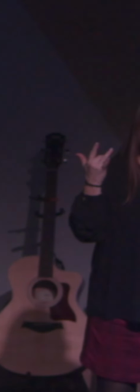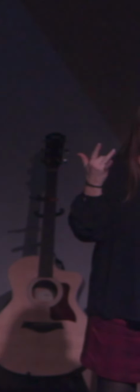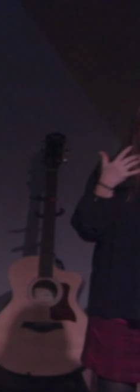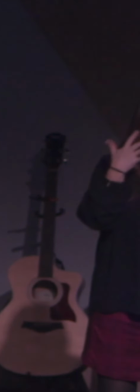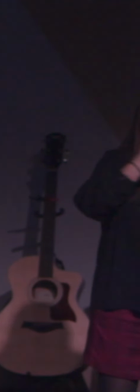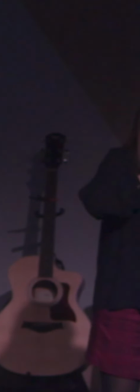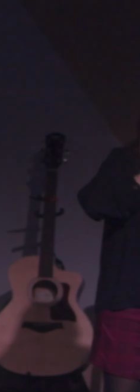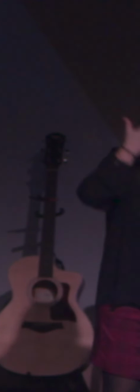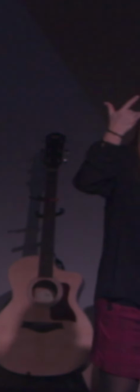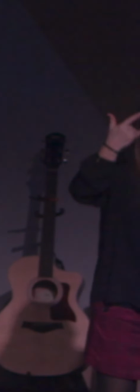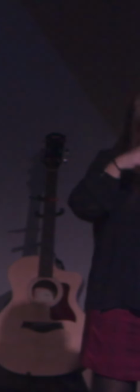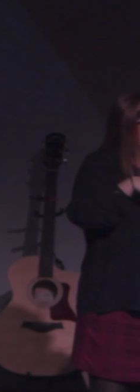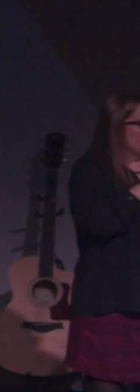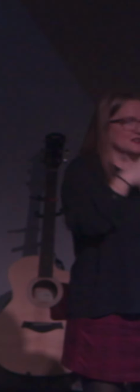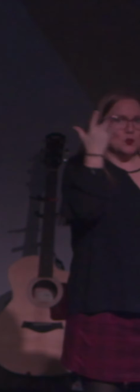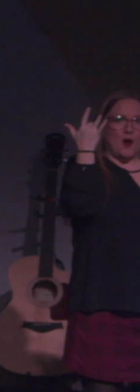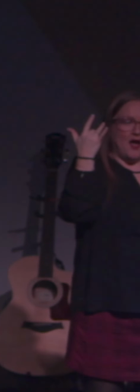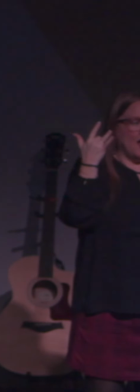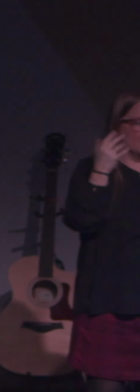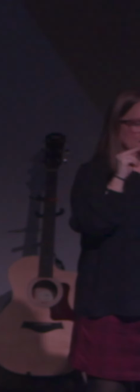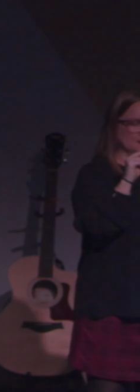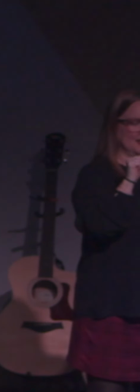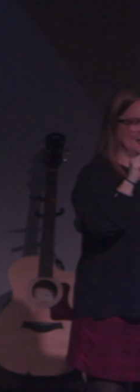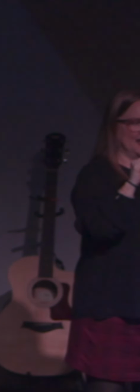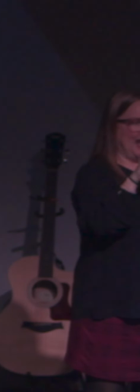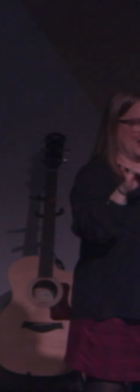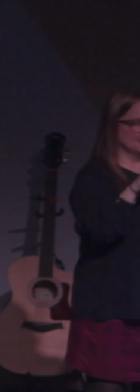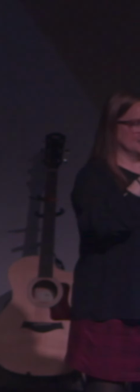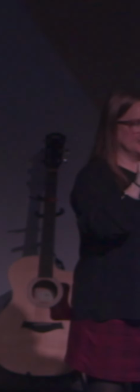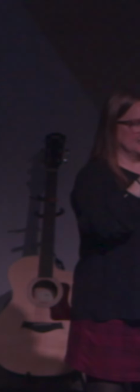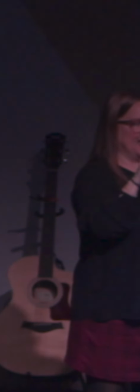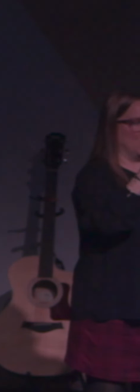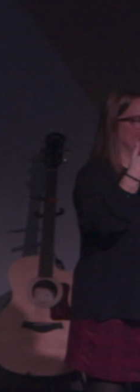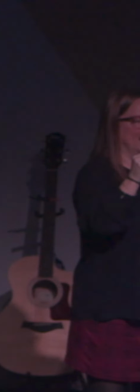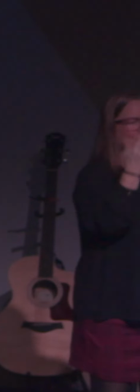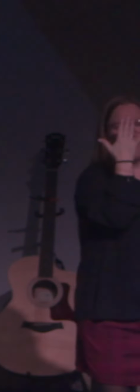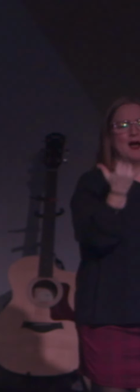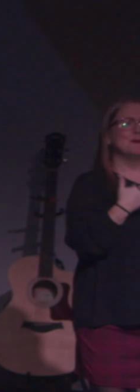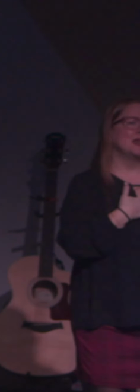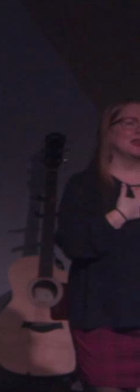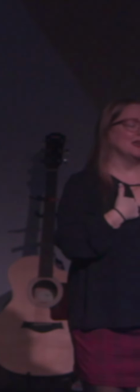Why me? Why are we doing this? Nancy Kerrigan, right? Like, why me?